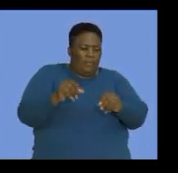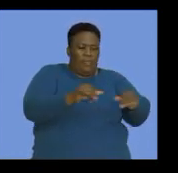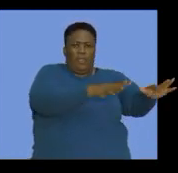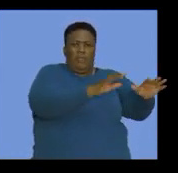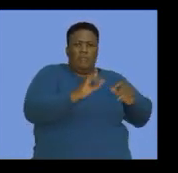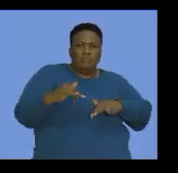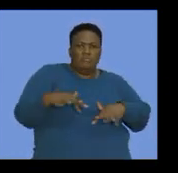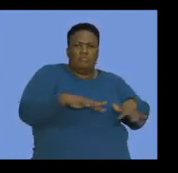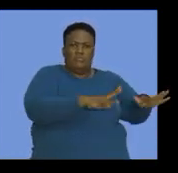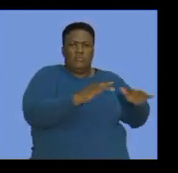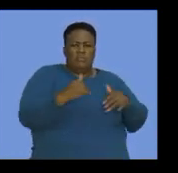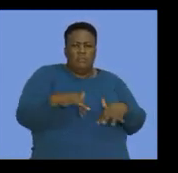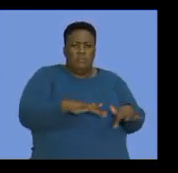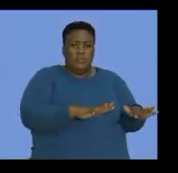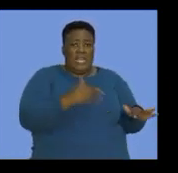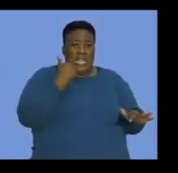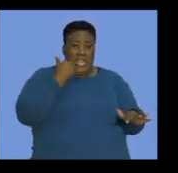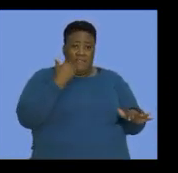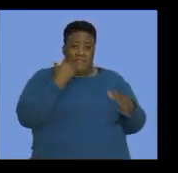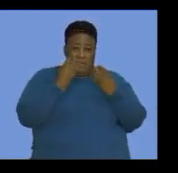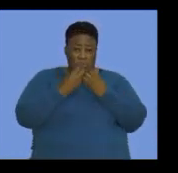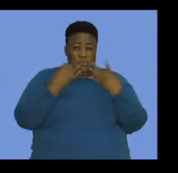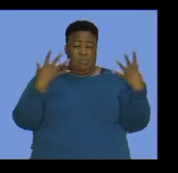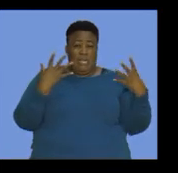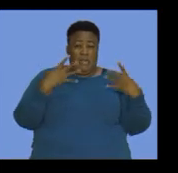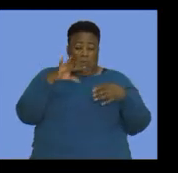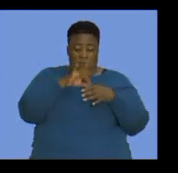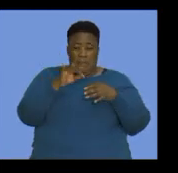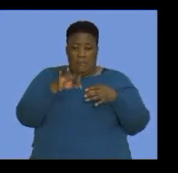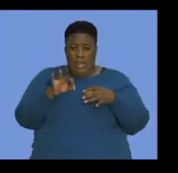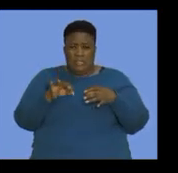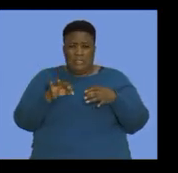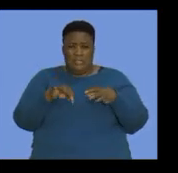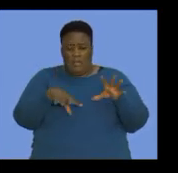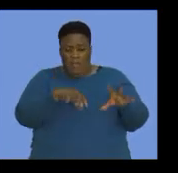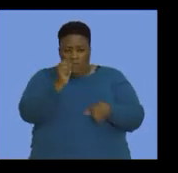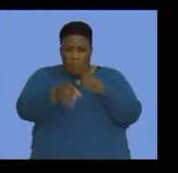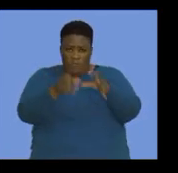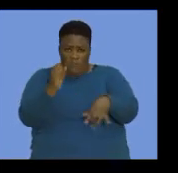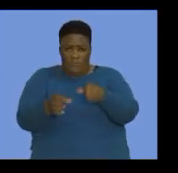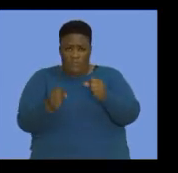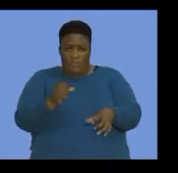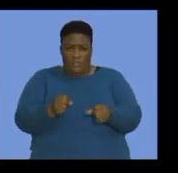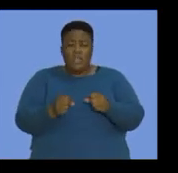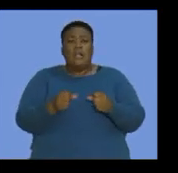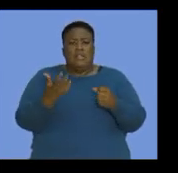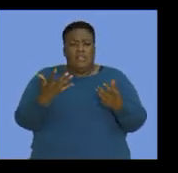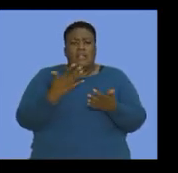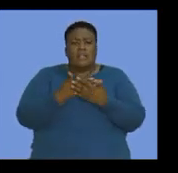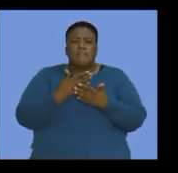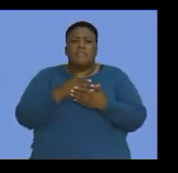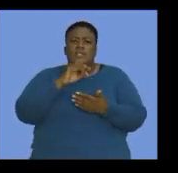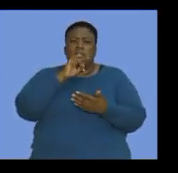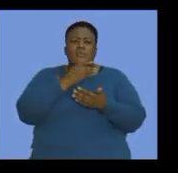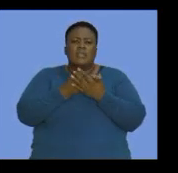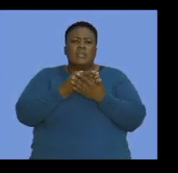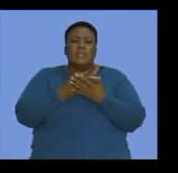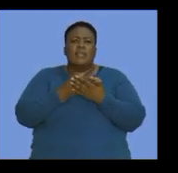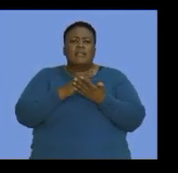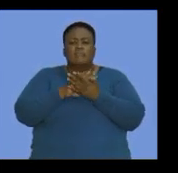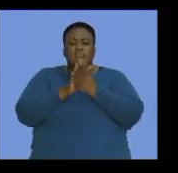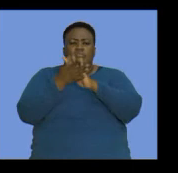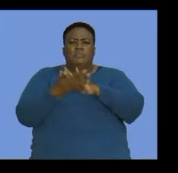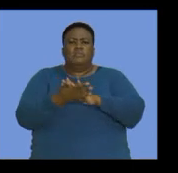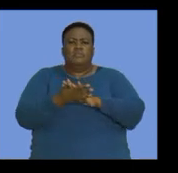surface, and if too many of these plants are removed, we could end up with a significant amount of plant topsoil being